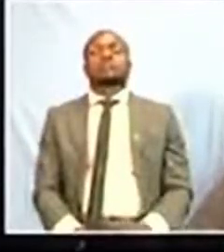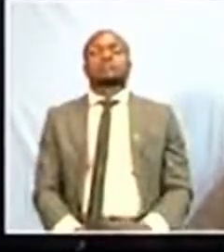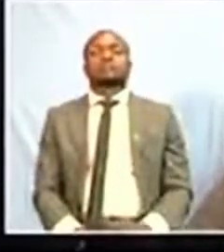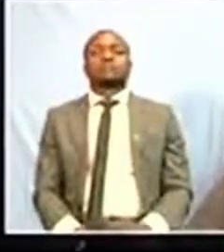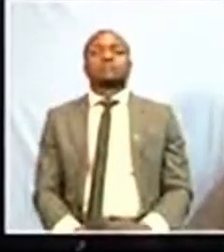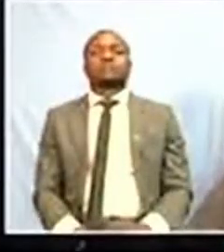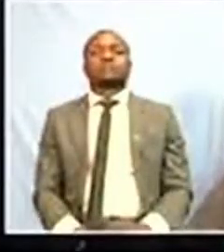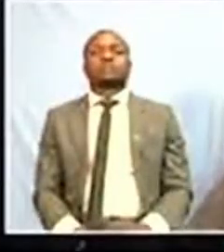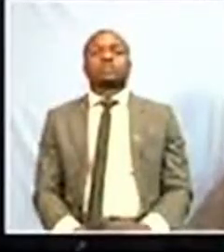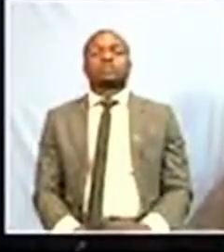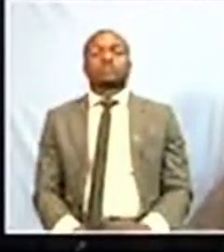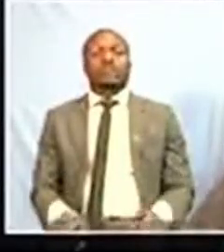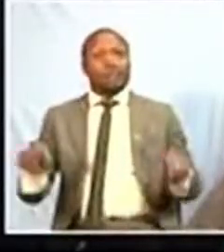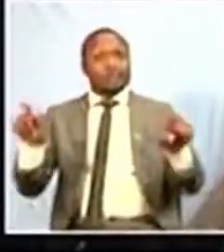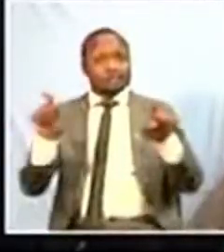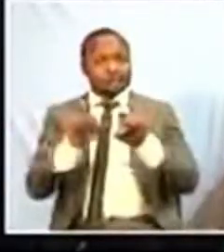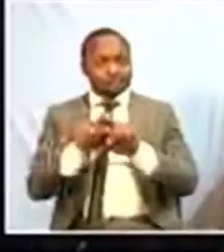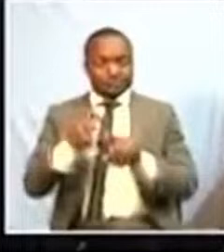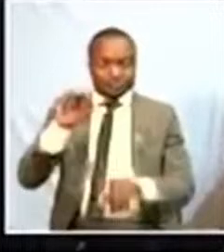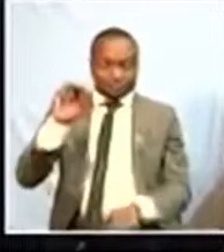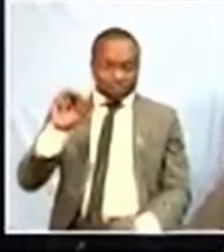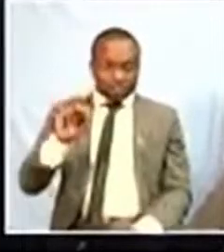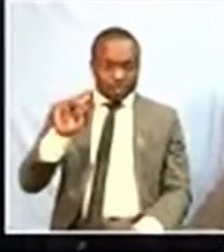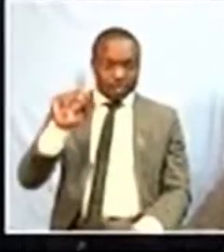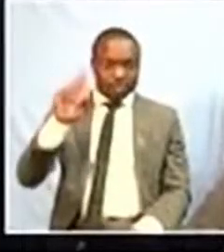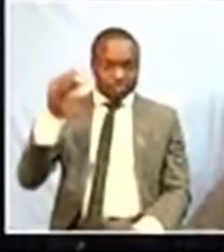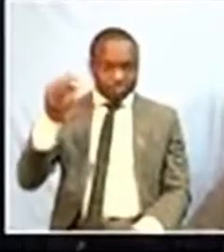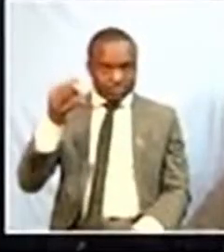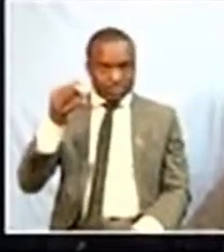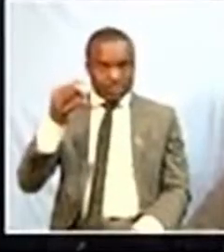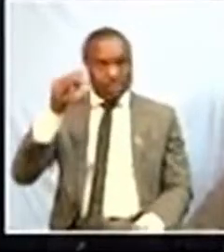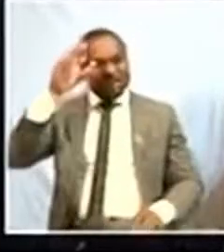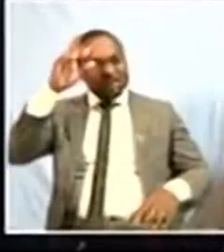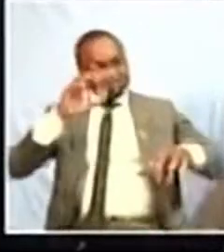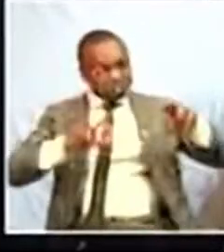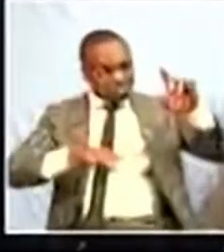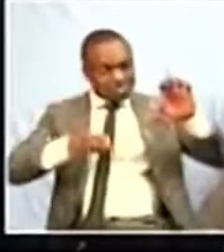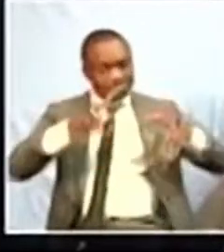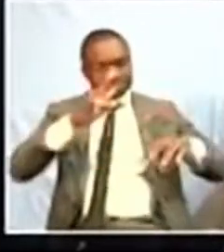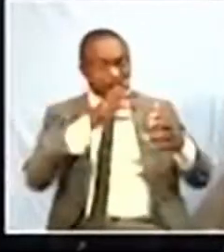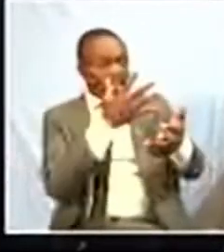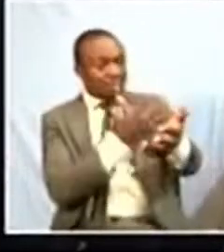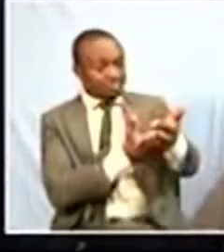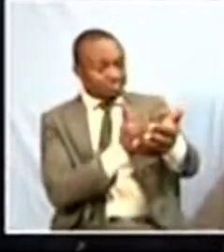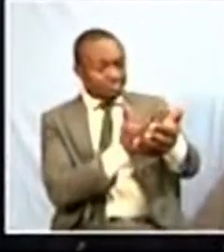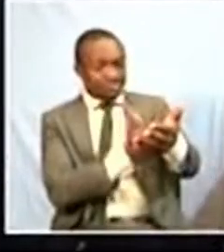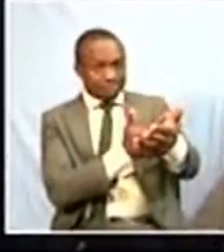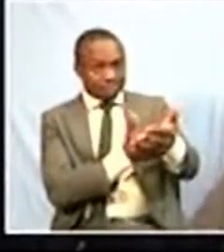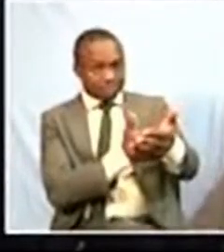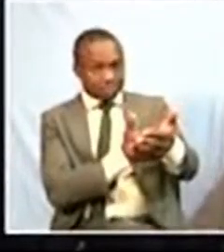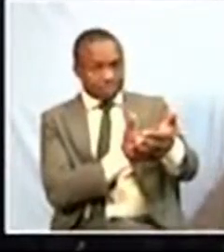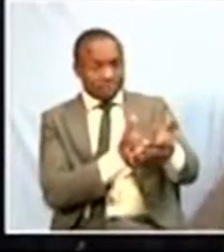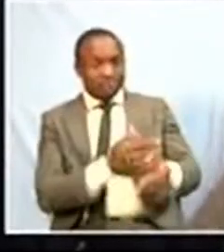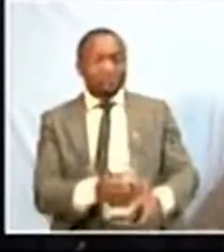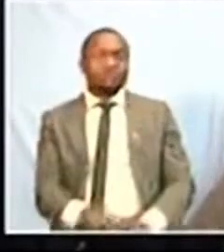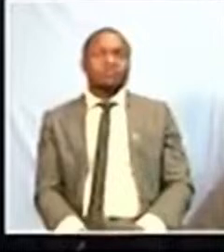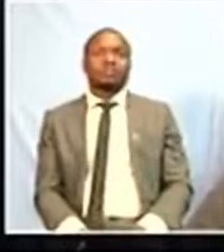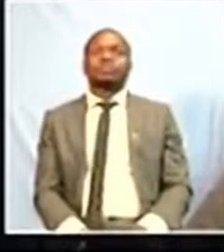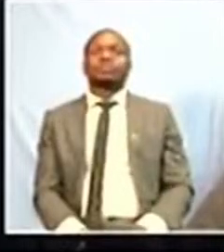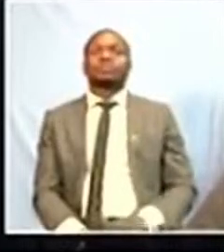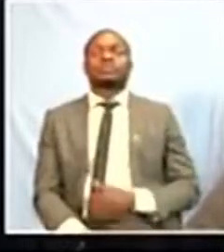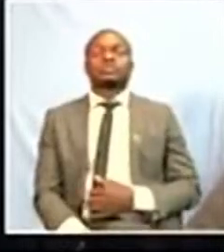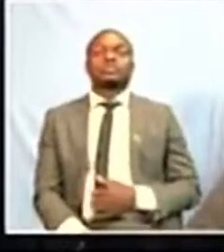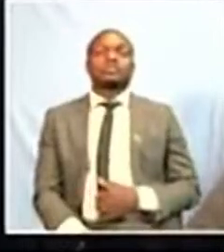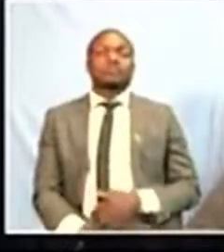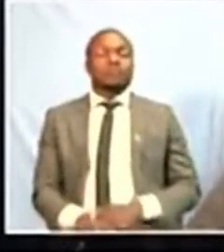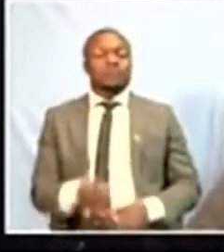Because the same MDF, when they get soaked, left in the open, when